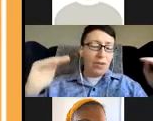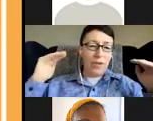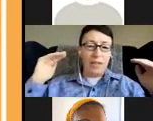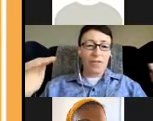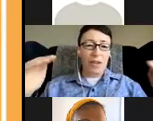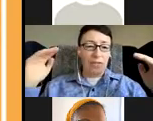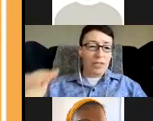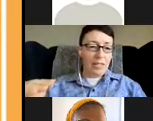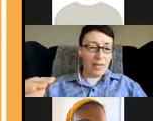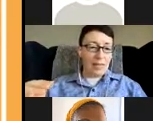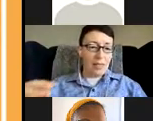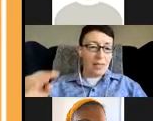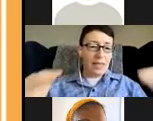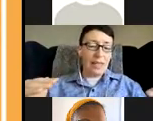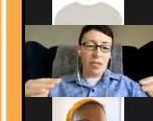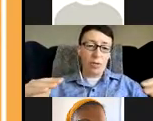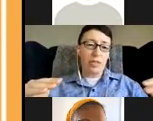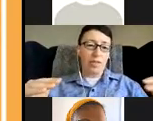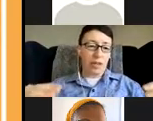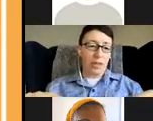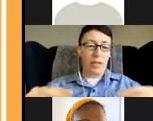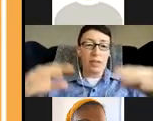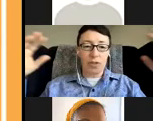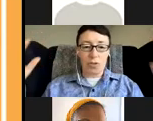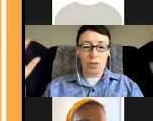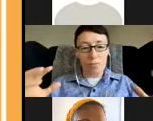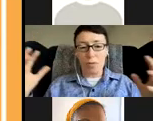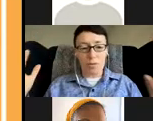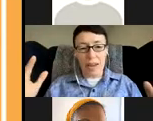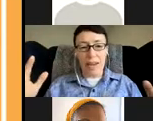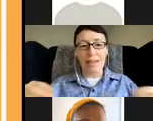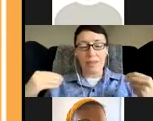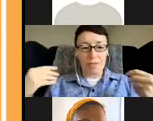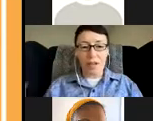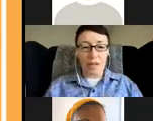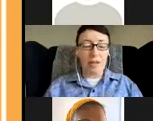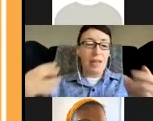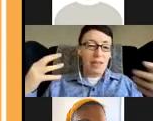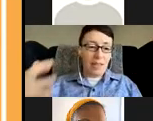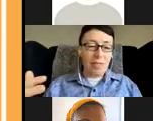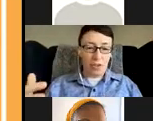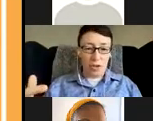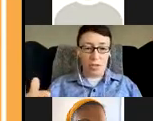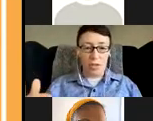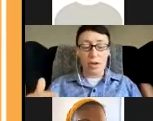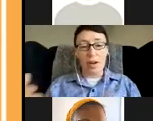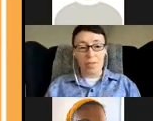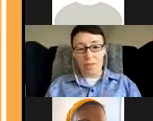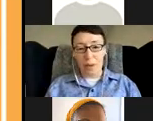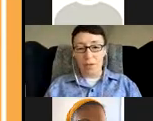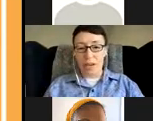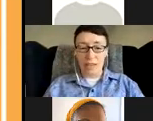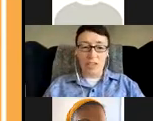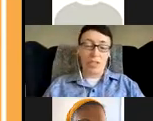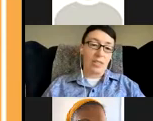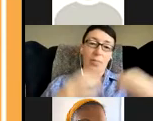CAPTA creates funding for states. States use that funding to fund the infrastructure of the